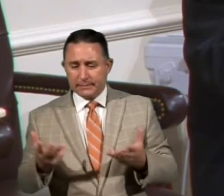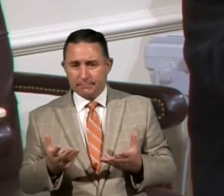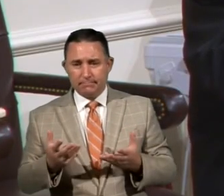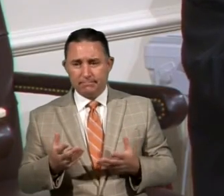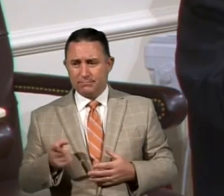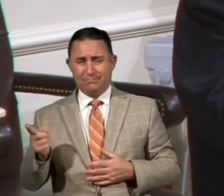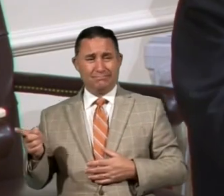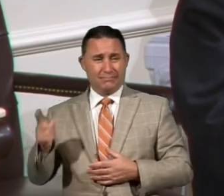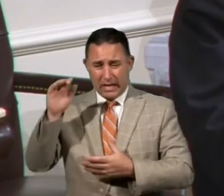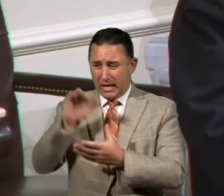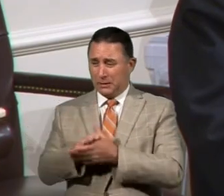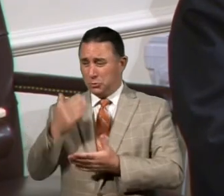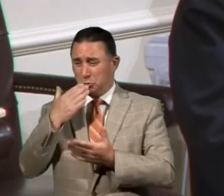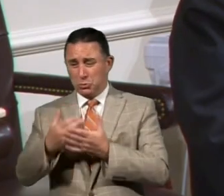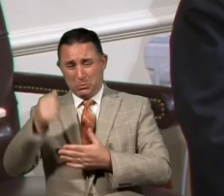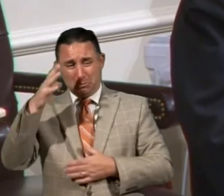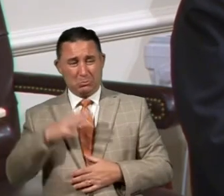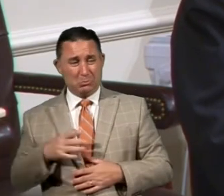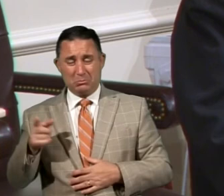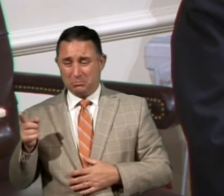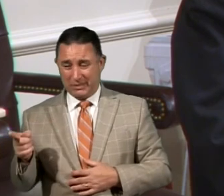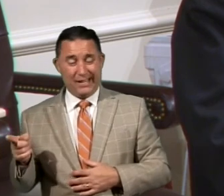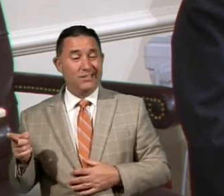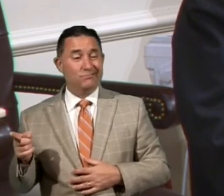was a good guy,